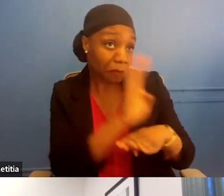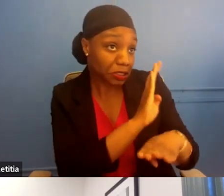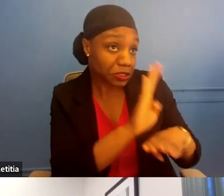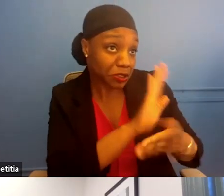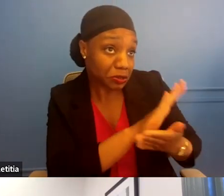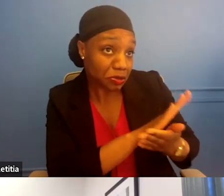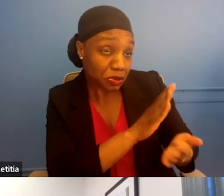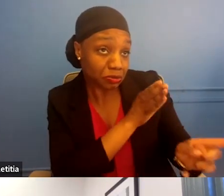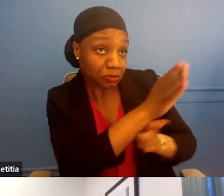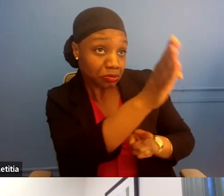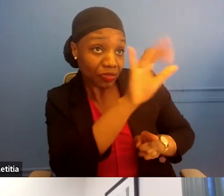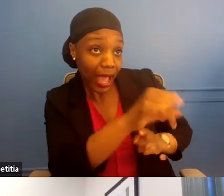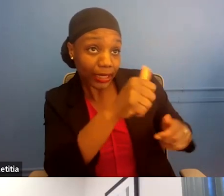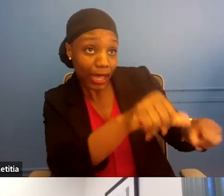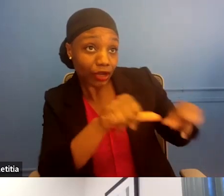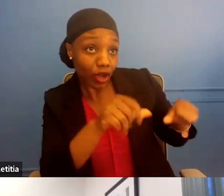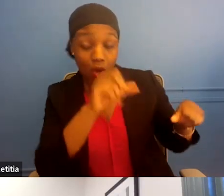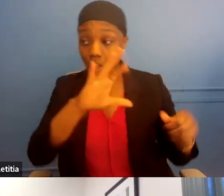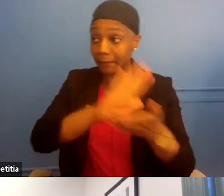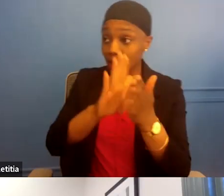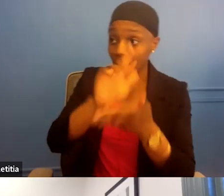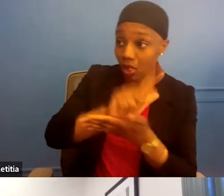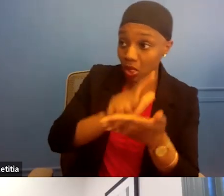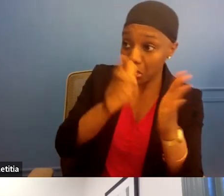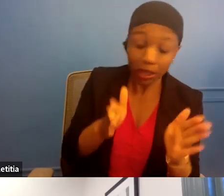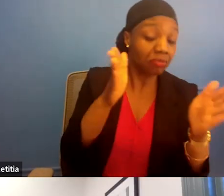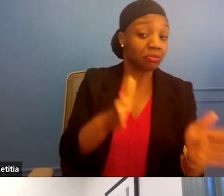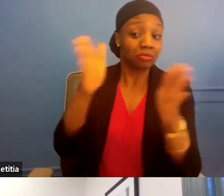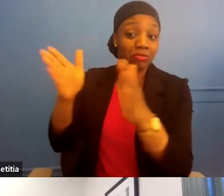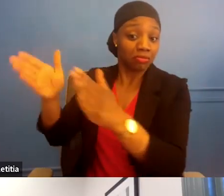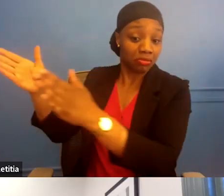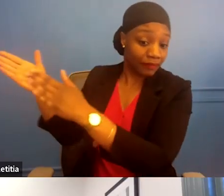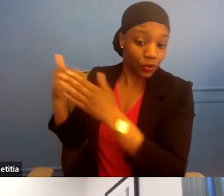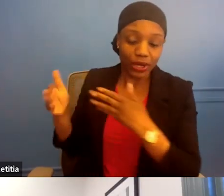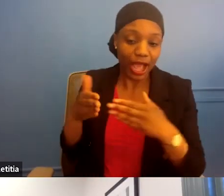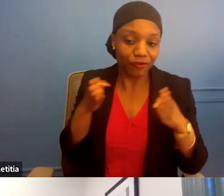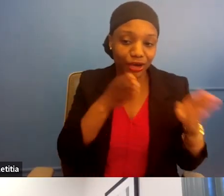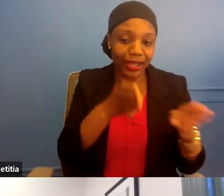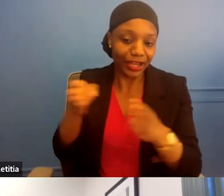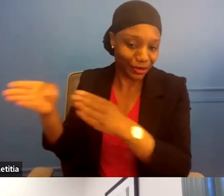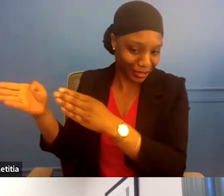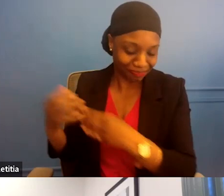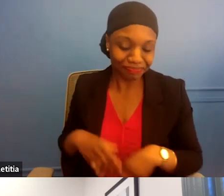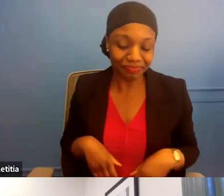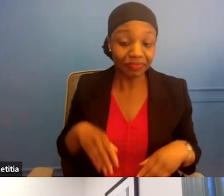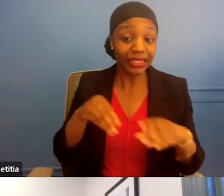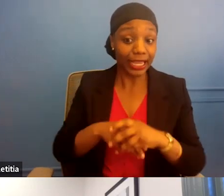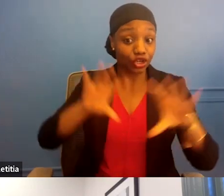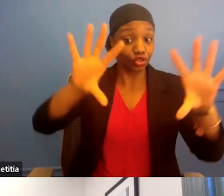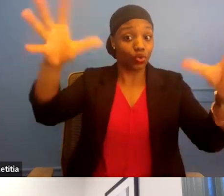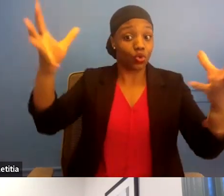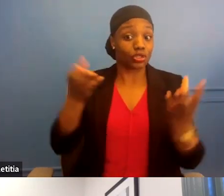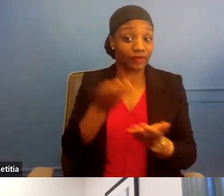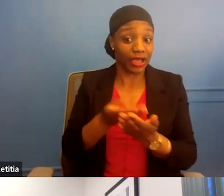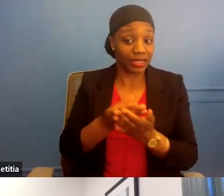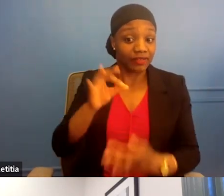be on that side, or become a lawyer, or whatever area you're going to pursue. And in the world of finance, especially even at